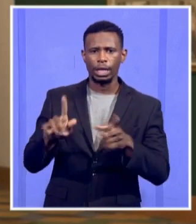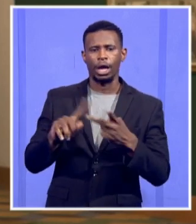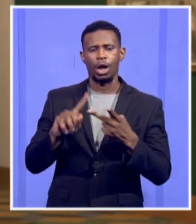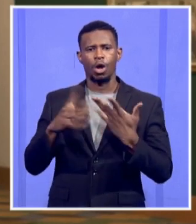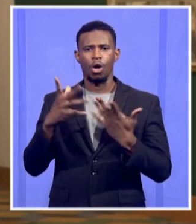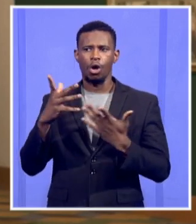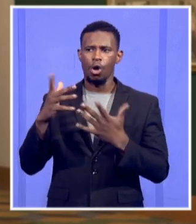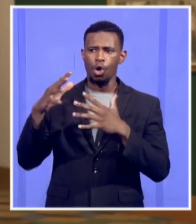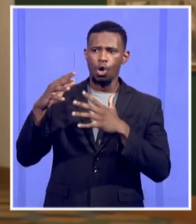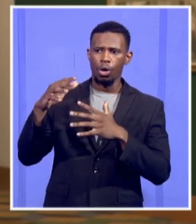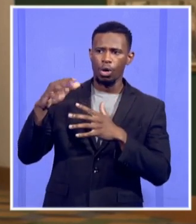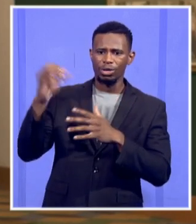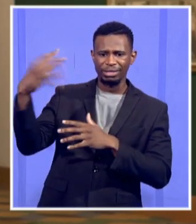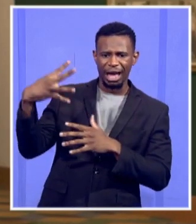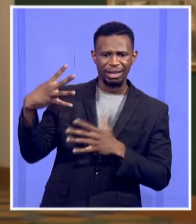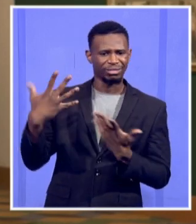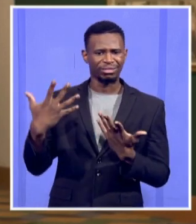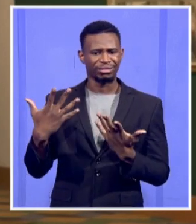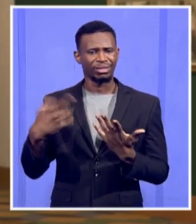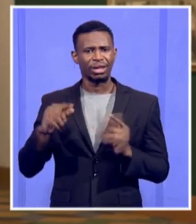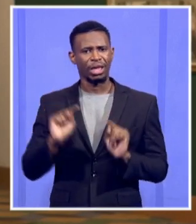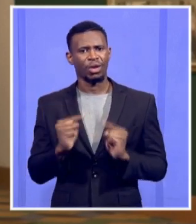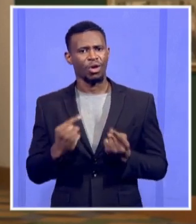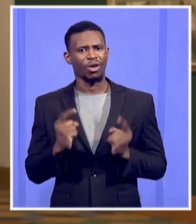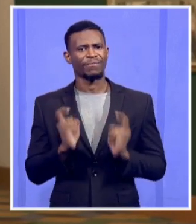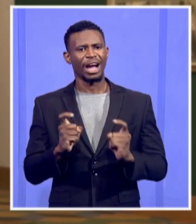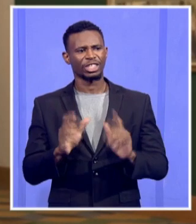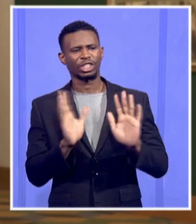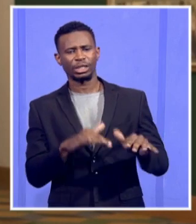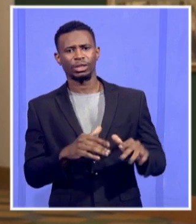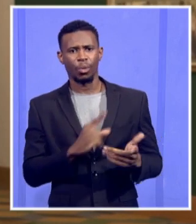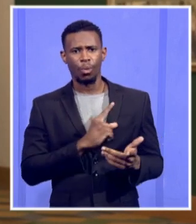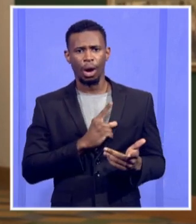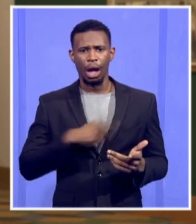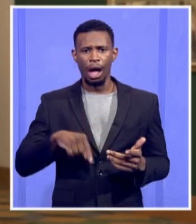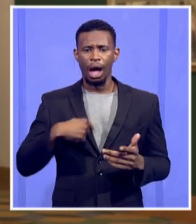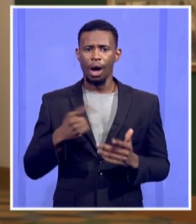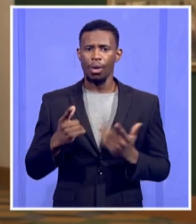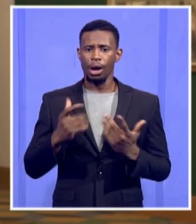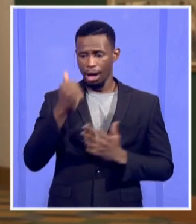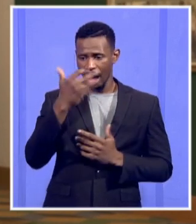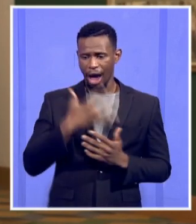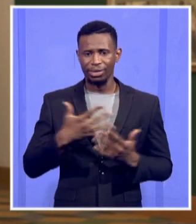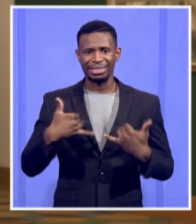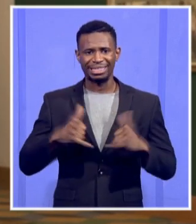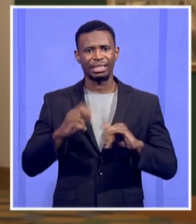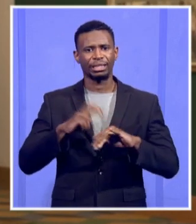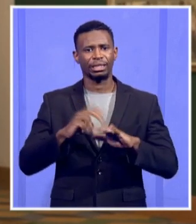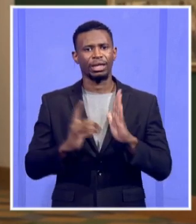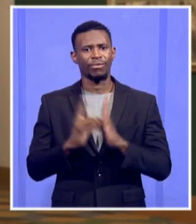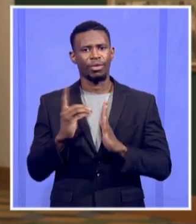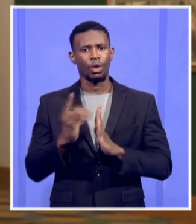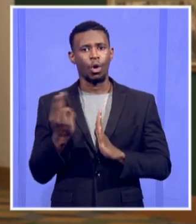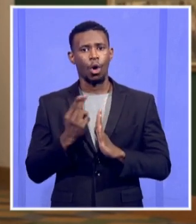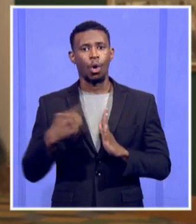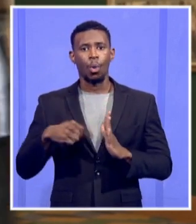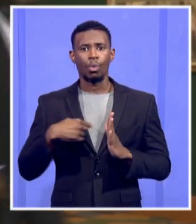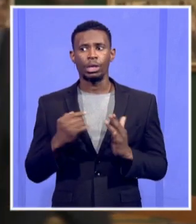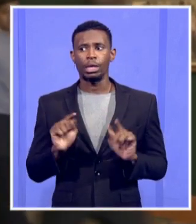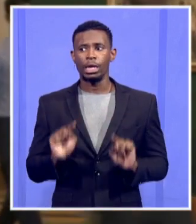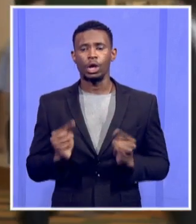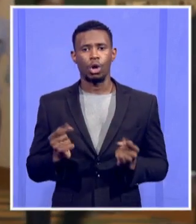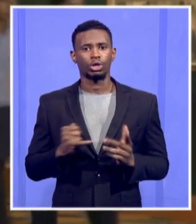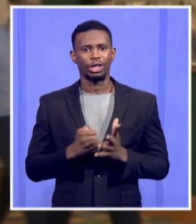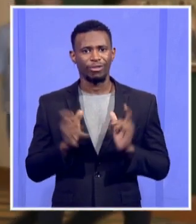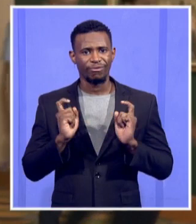to develop the continent, but also you are not at the level of development where you can just do this haphazardly, because